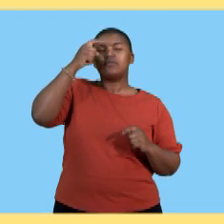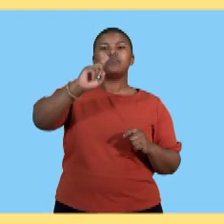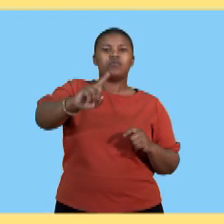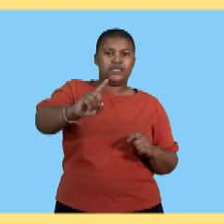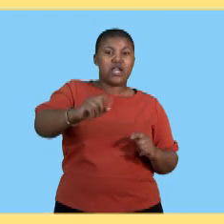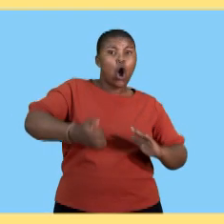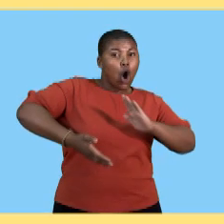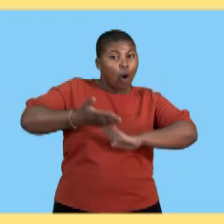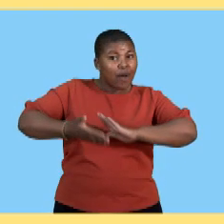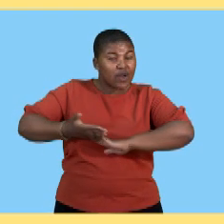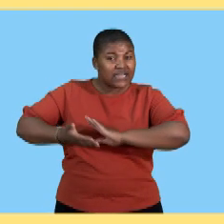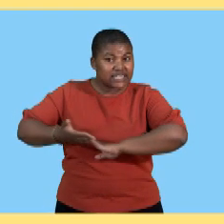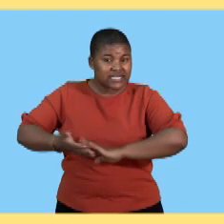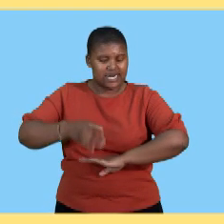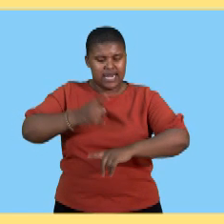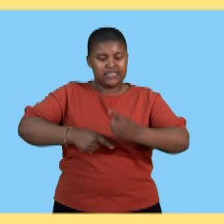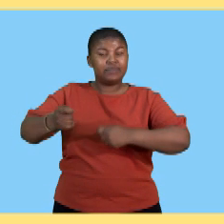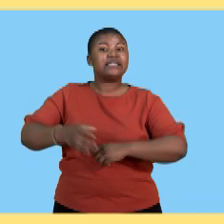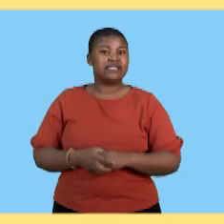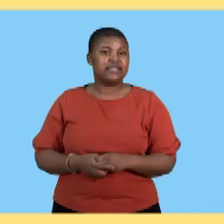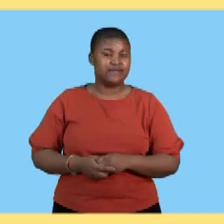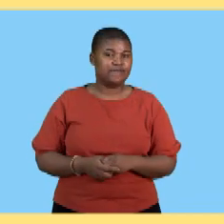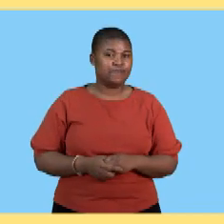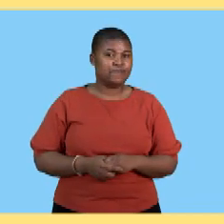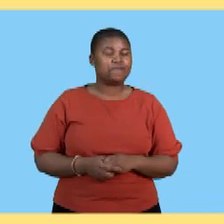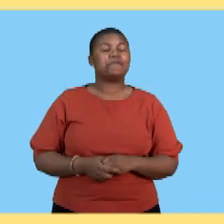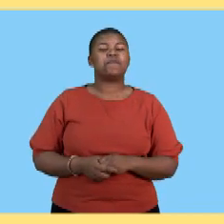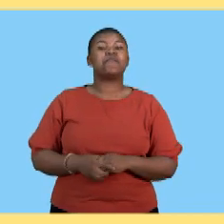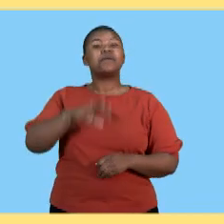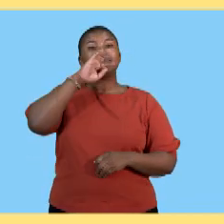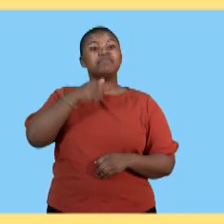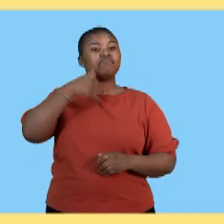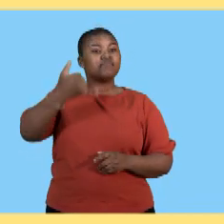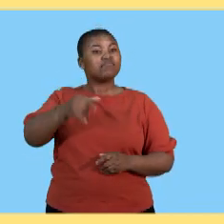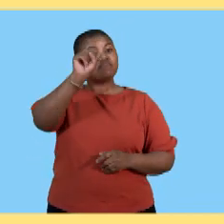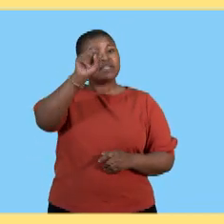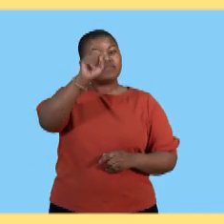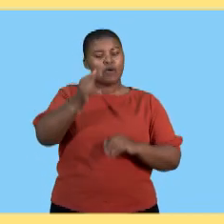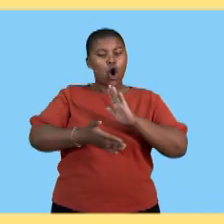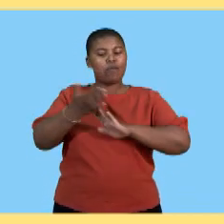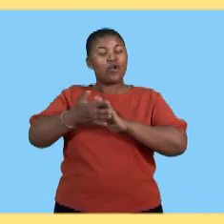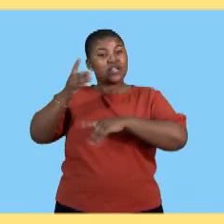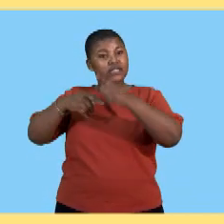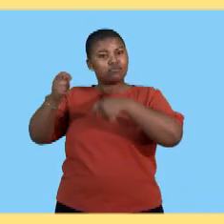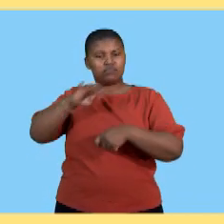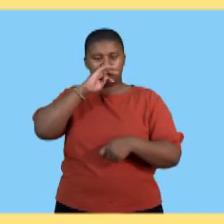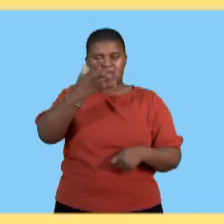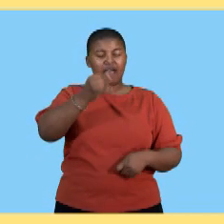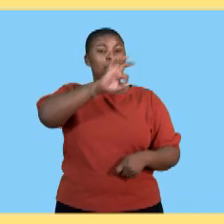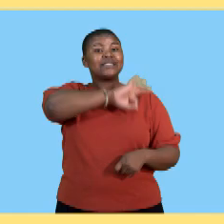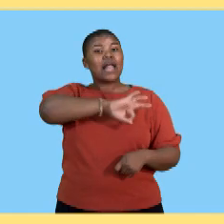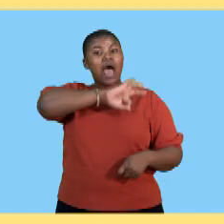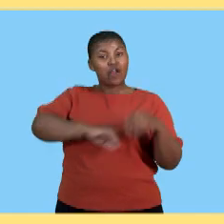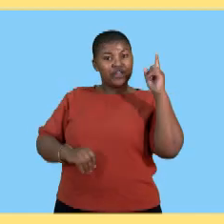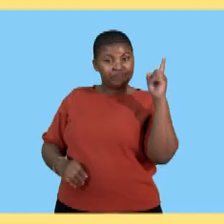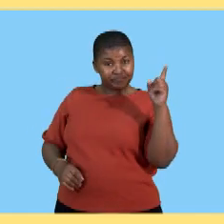minds, operating expenses. So I'm going to come under my operating expenses and I have my salaries